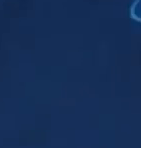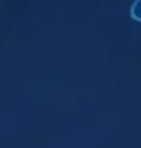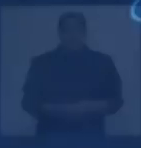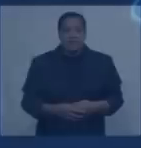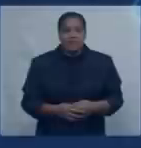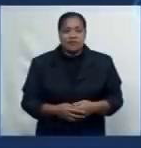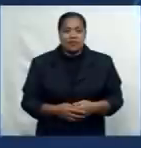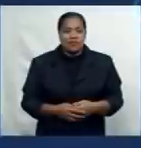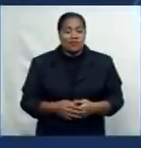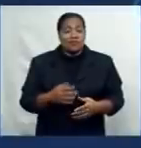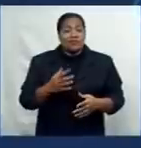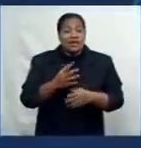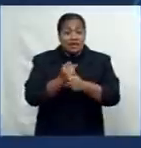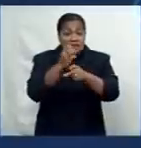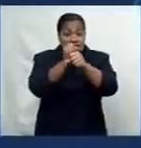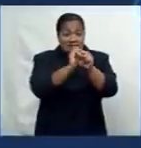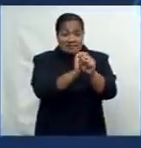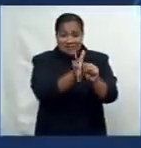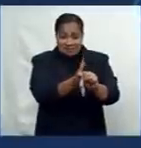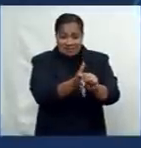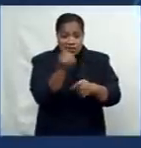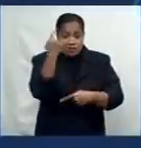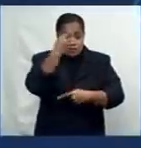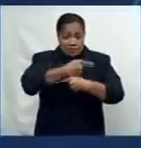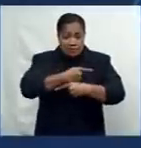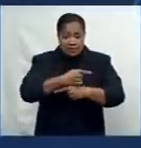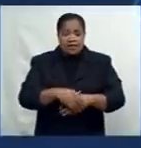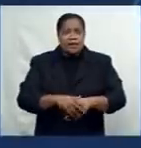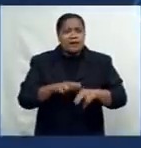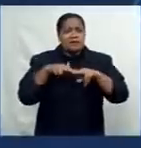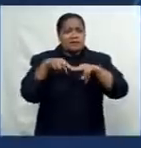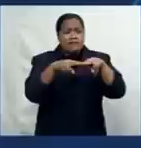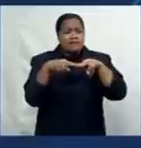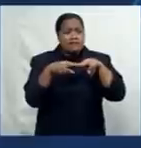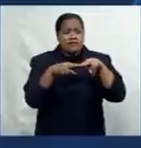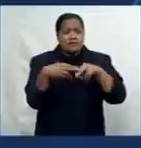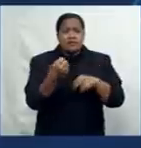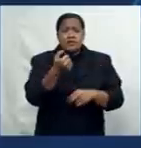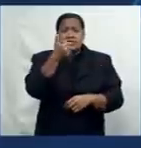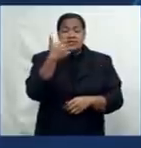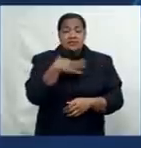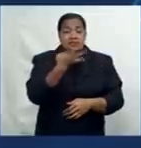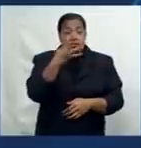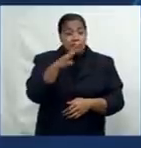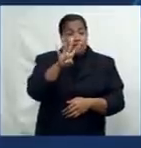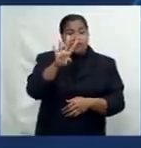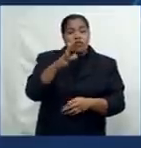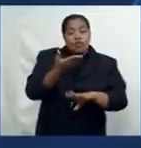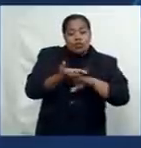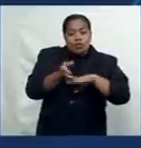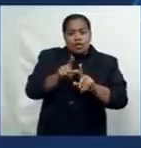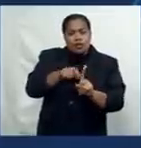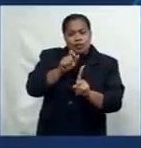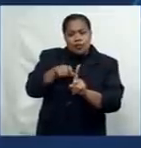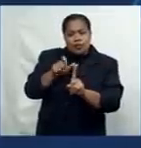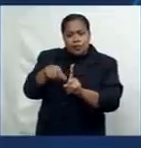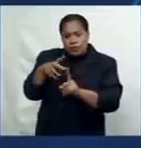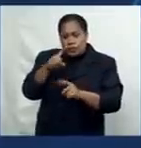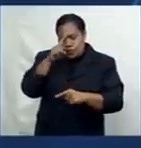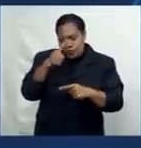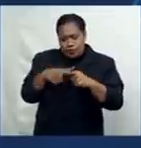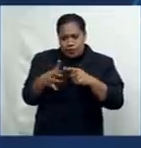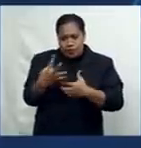And to our latest COVID-19 update for tonight, Fiji had 644 new COVID-19 infections